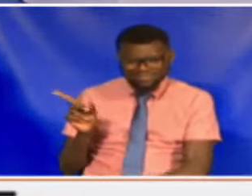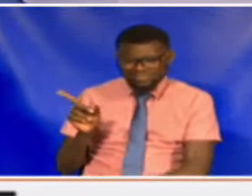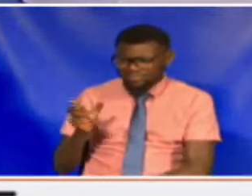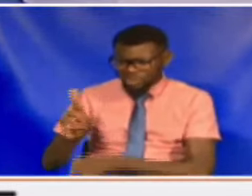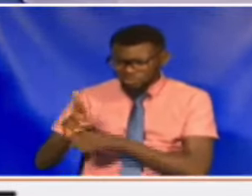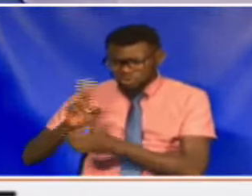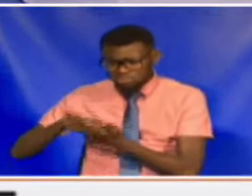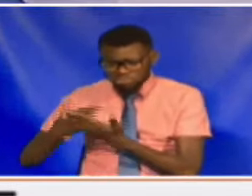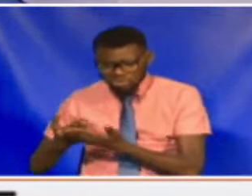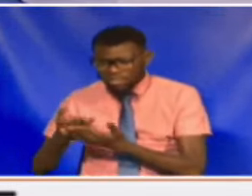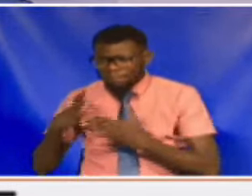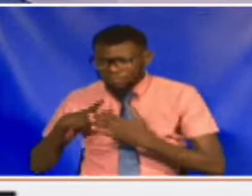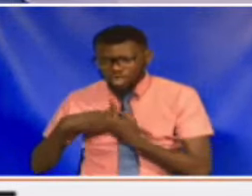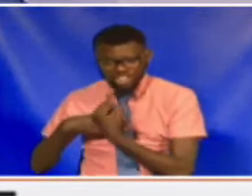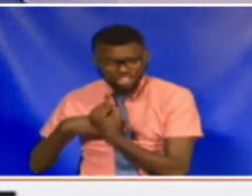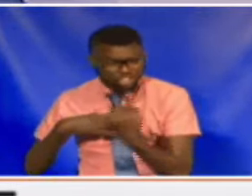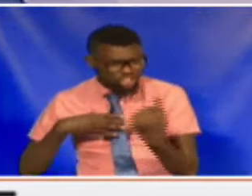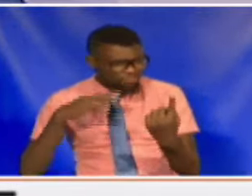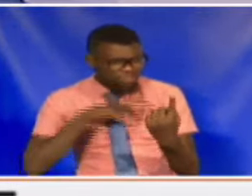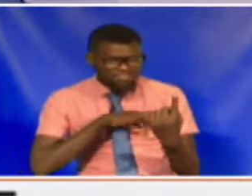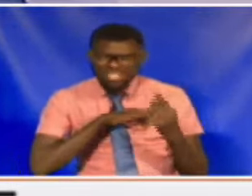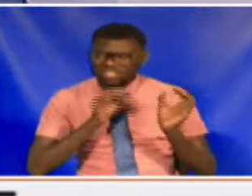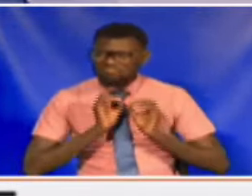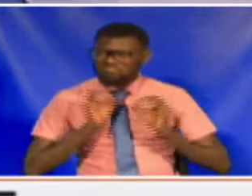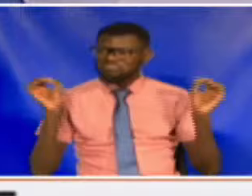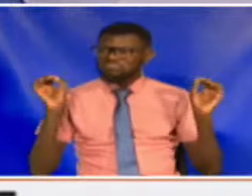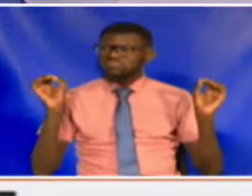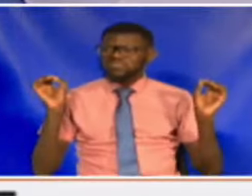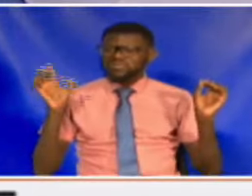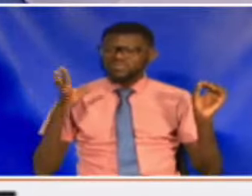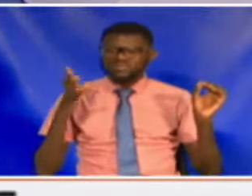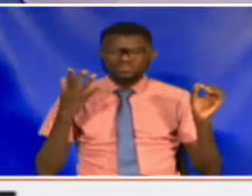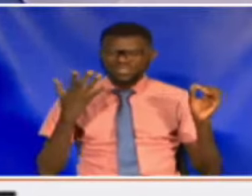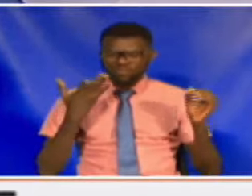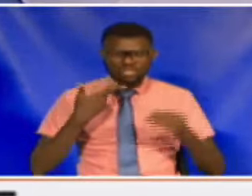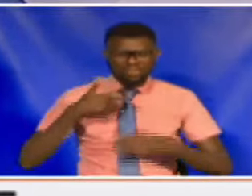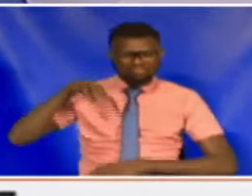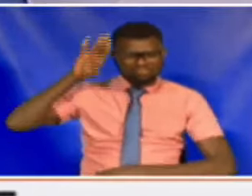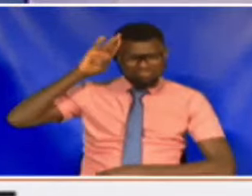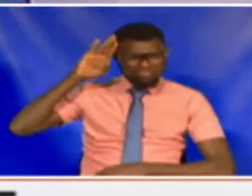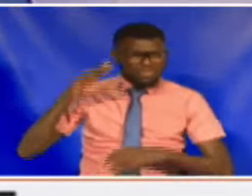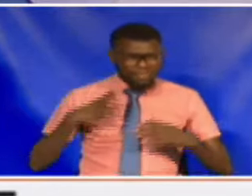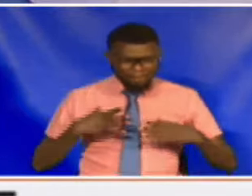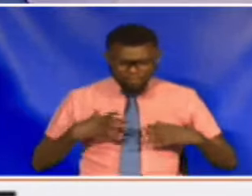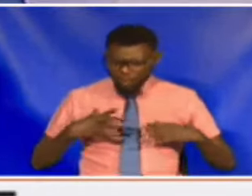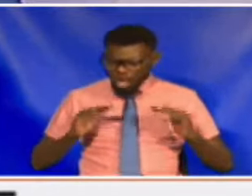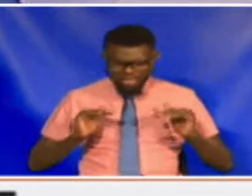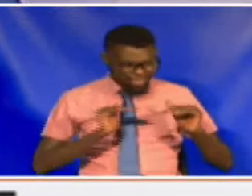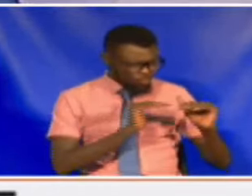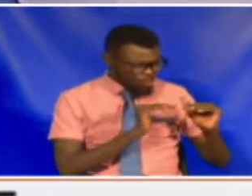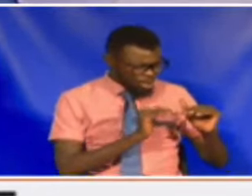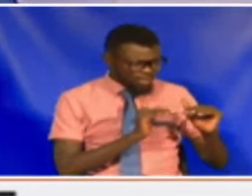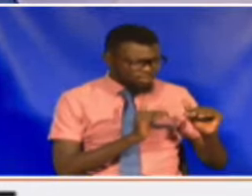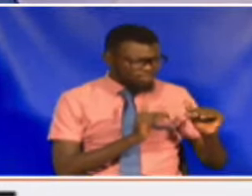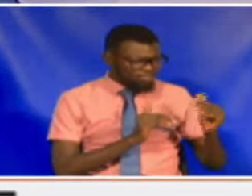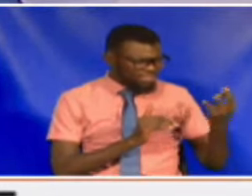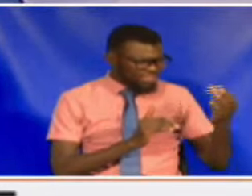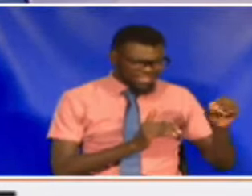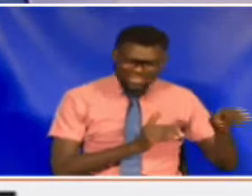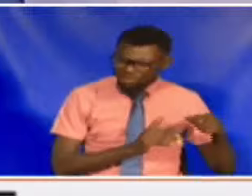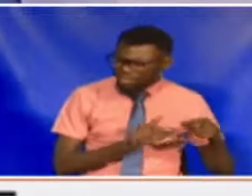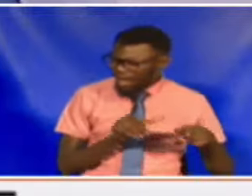benefit everyone, they are letting us down. Mm. You cannot have people of equal value paying them 15,000, 30,000 in